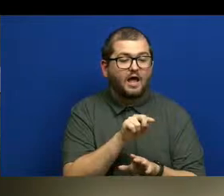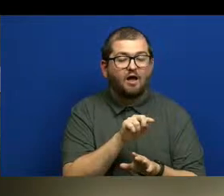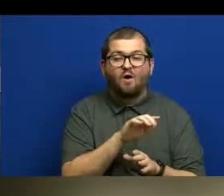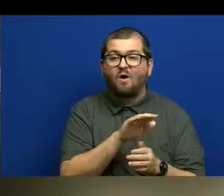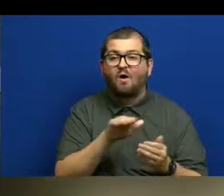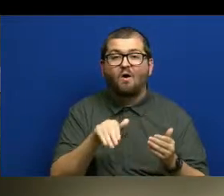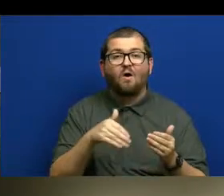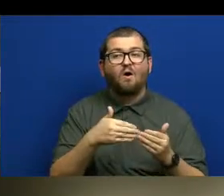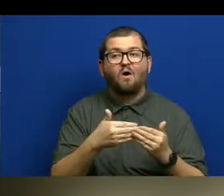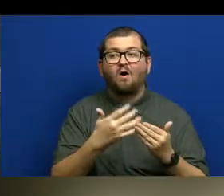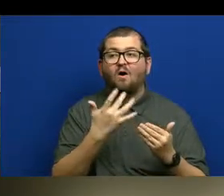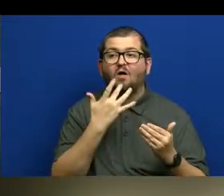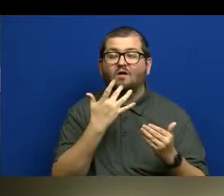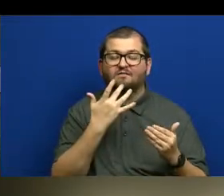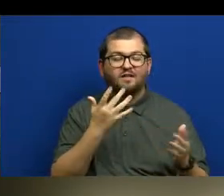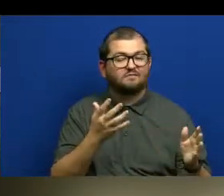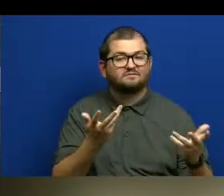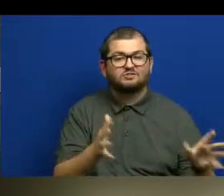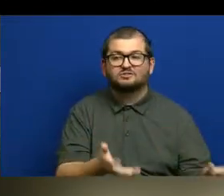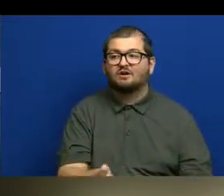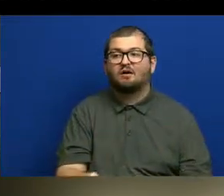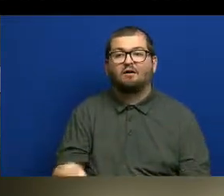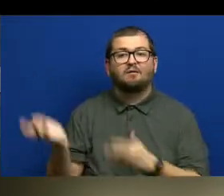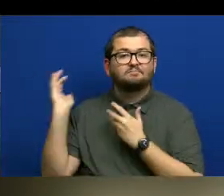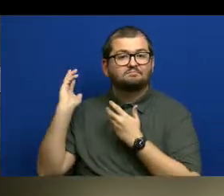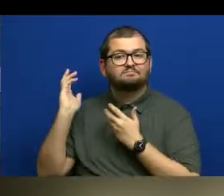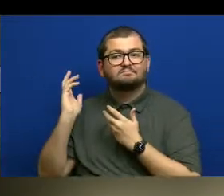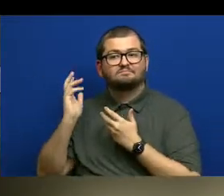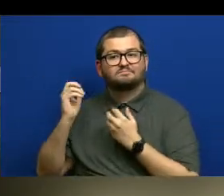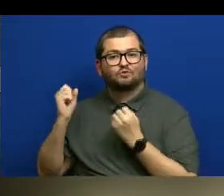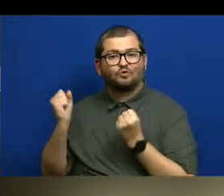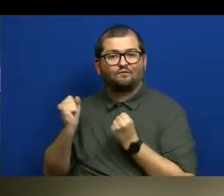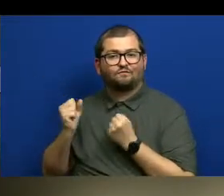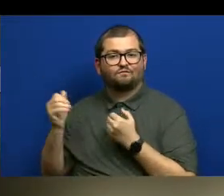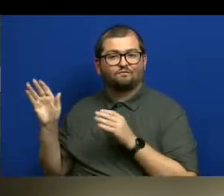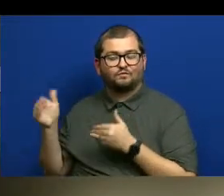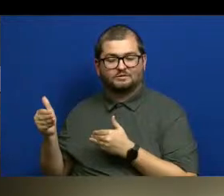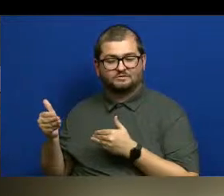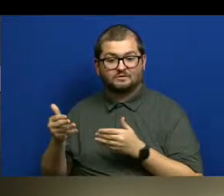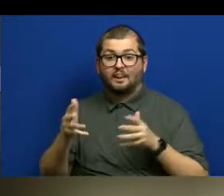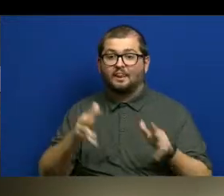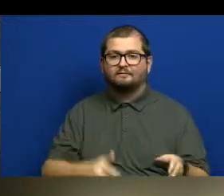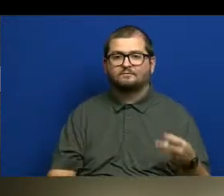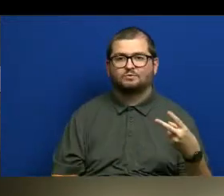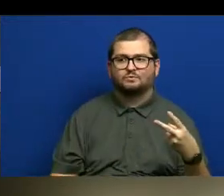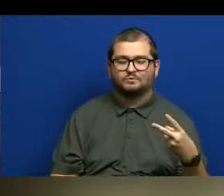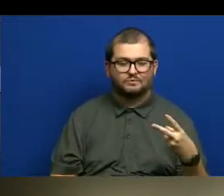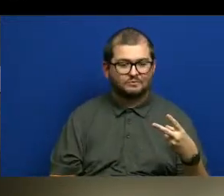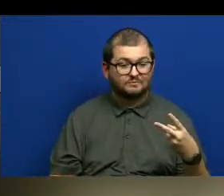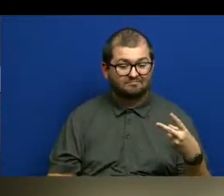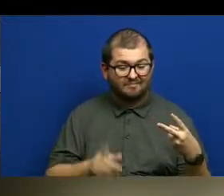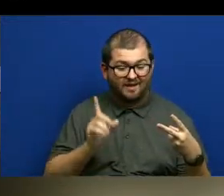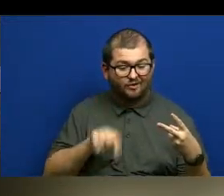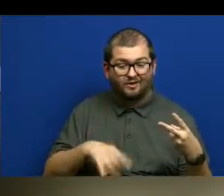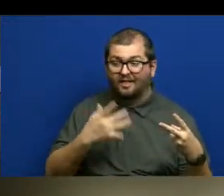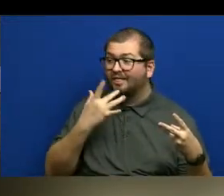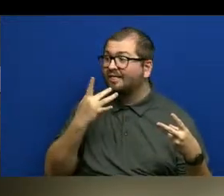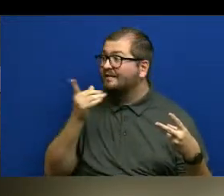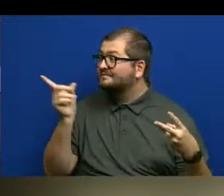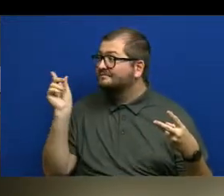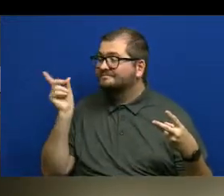the flavors to the freezer and I was only left with 2 flavors. I couldn't try any of the other flavors.